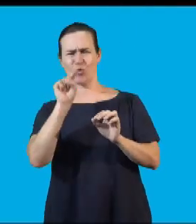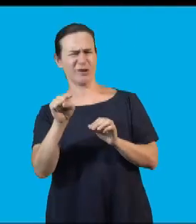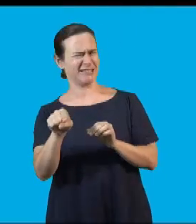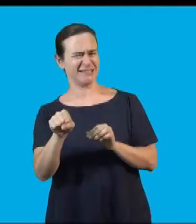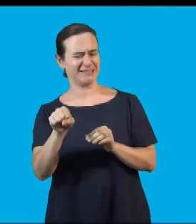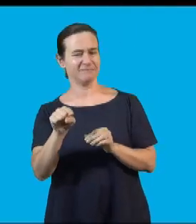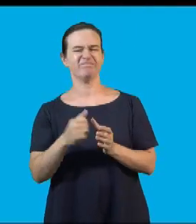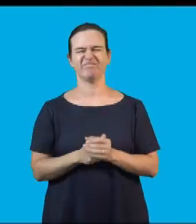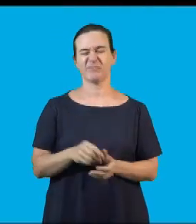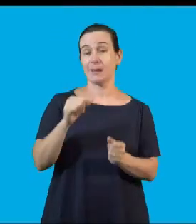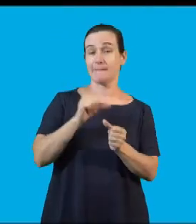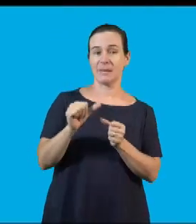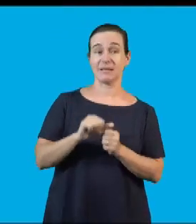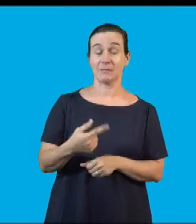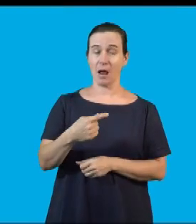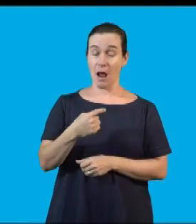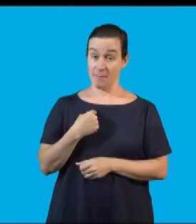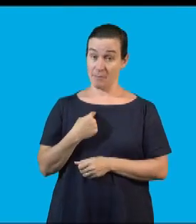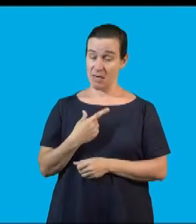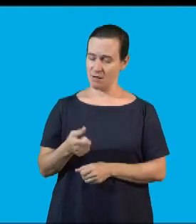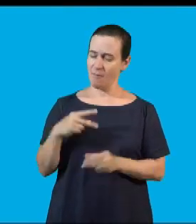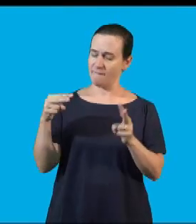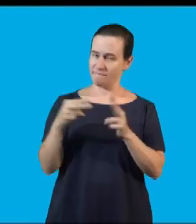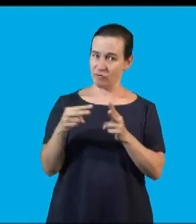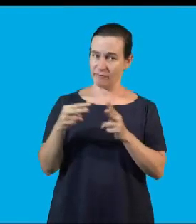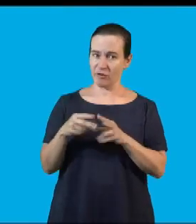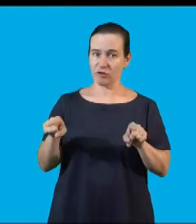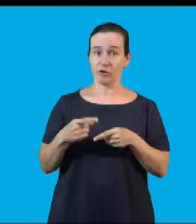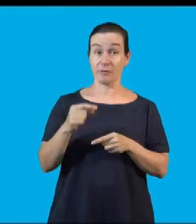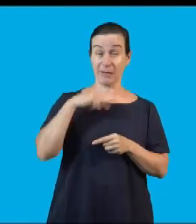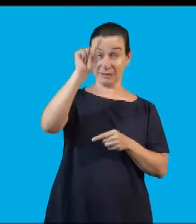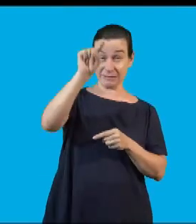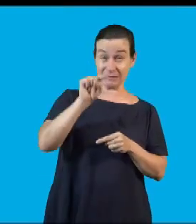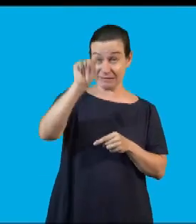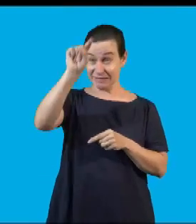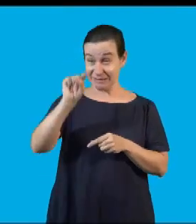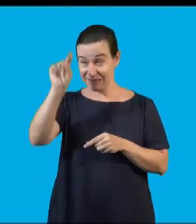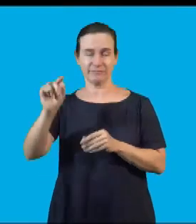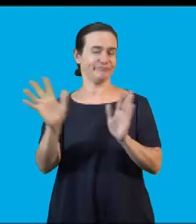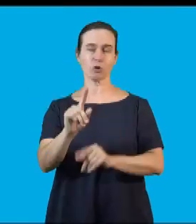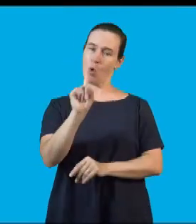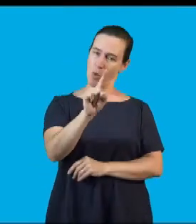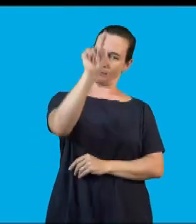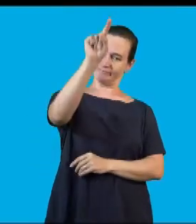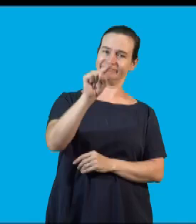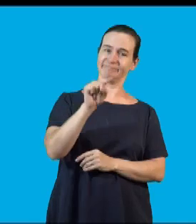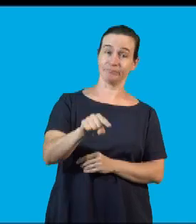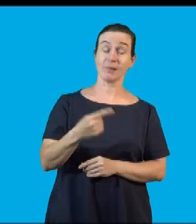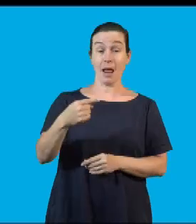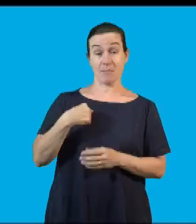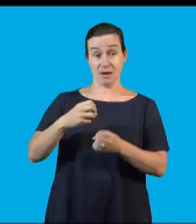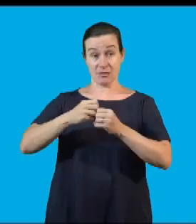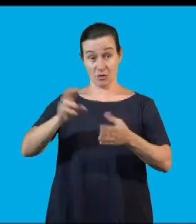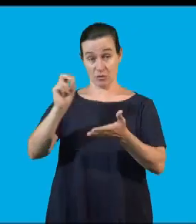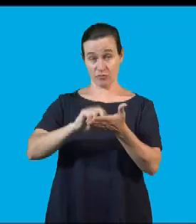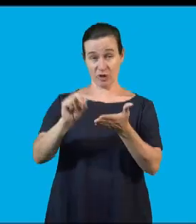be to say, I was extremely nervous, only 1 exclamation mark. I began writing things